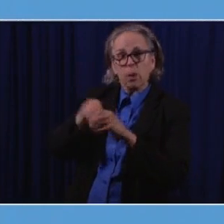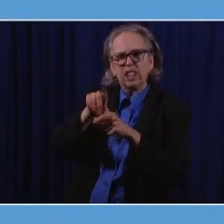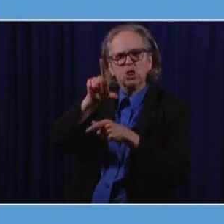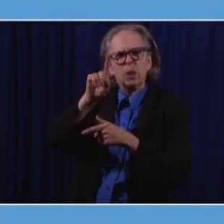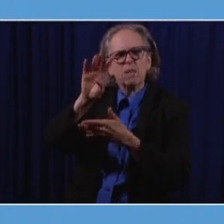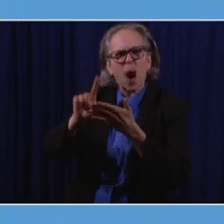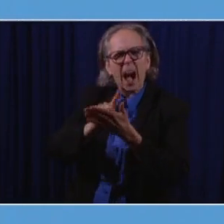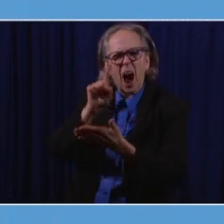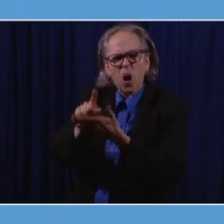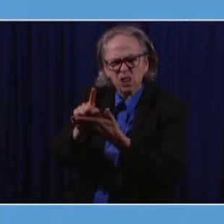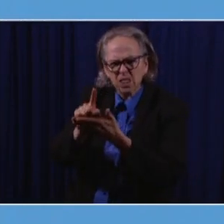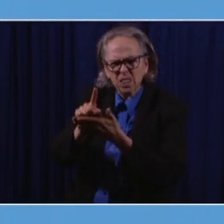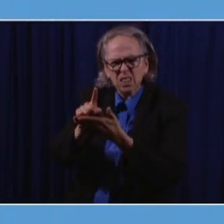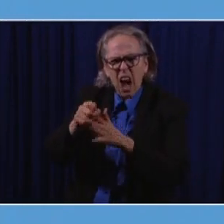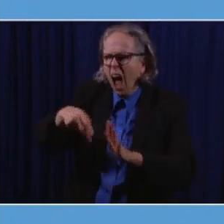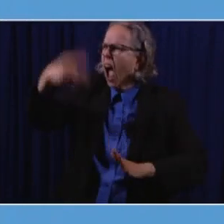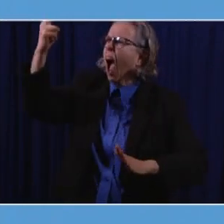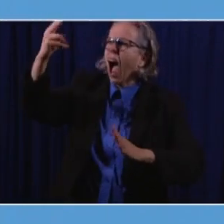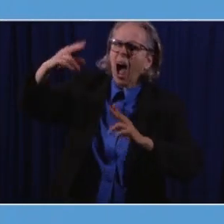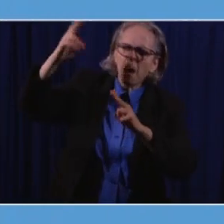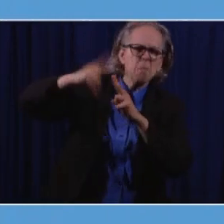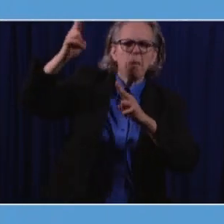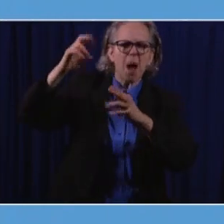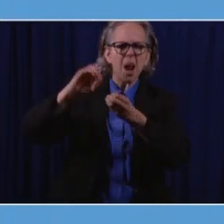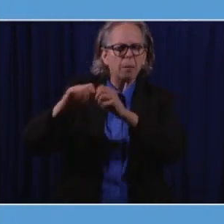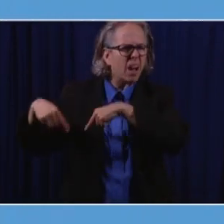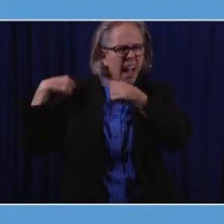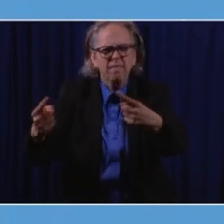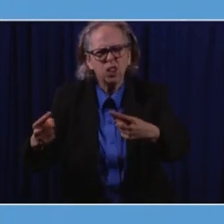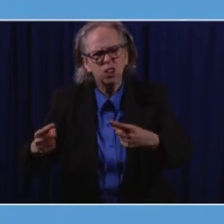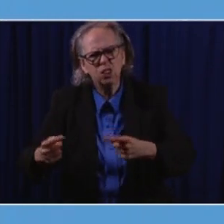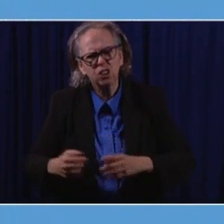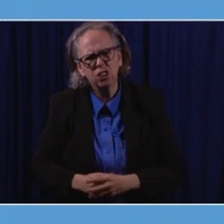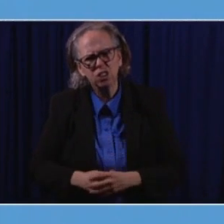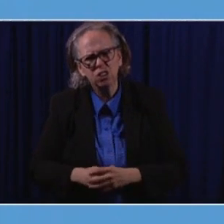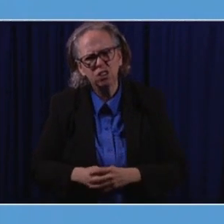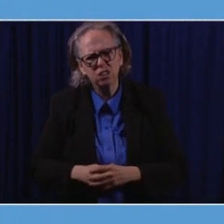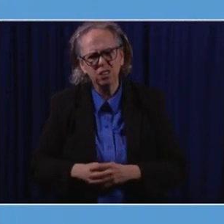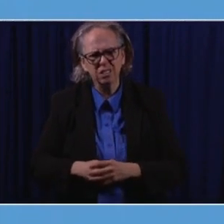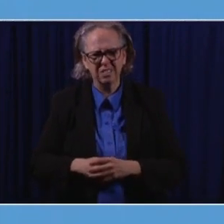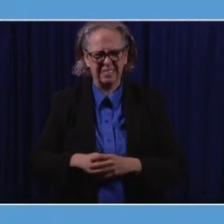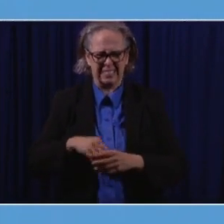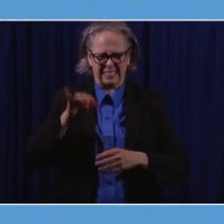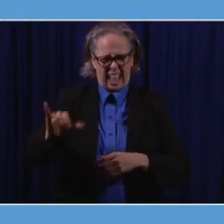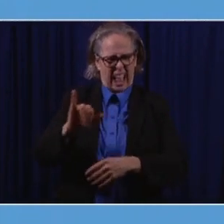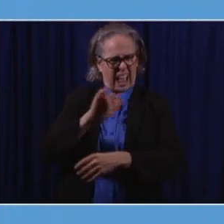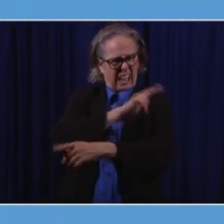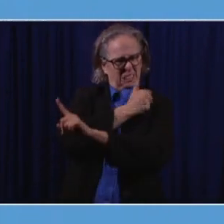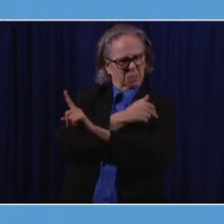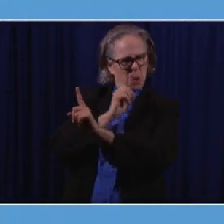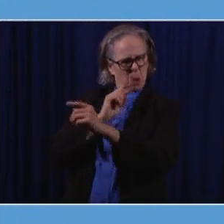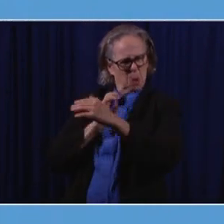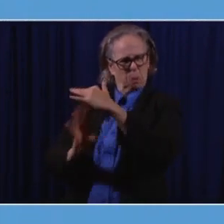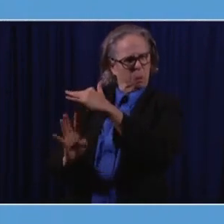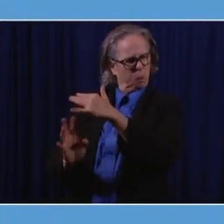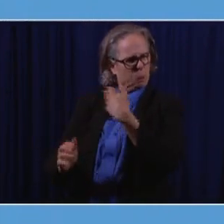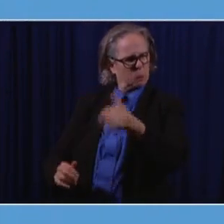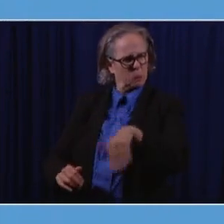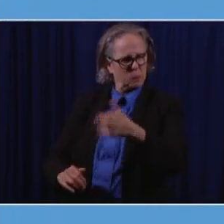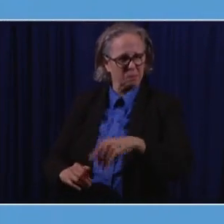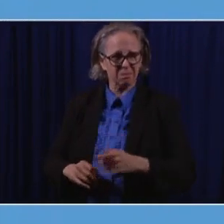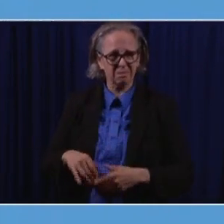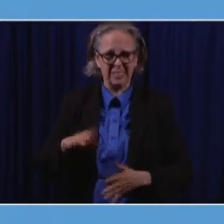of hospitalizations we've ever reported, and it's over 50 hospitalizations more than the previous high that was back